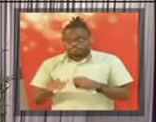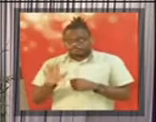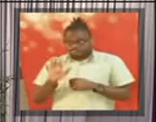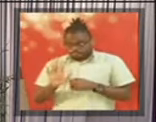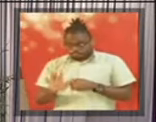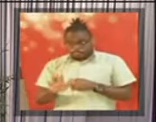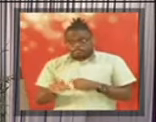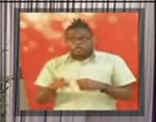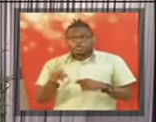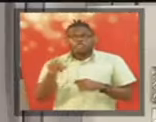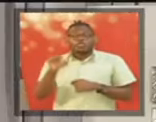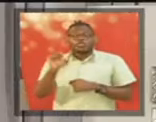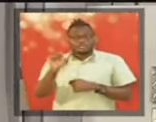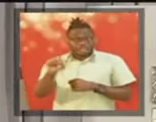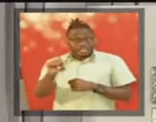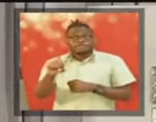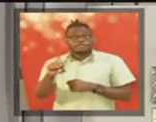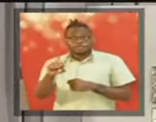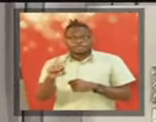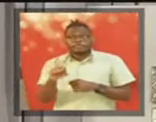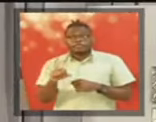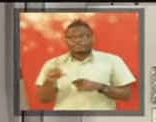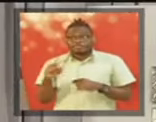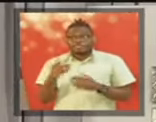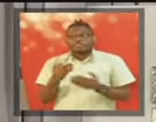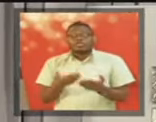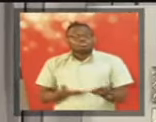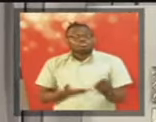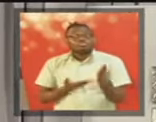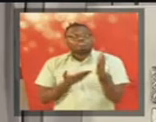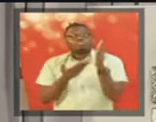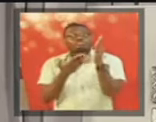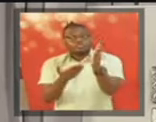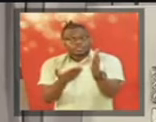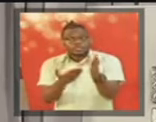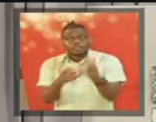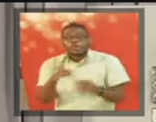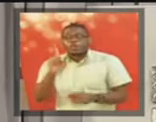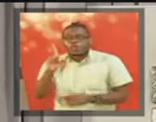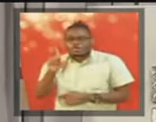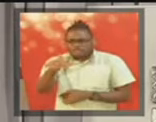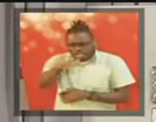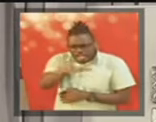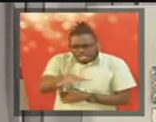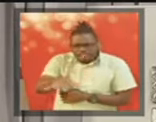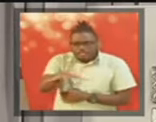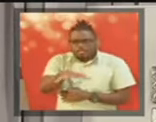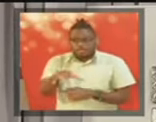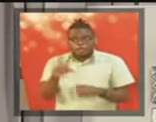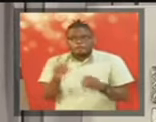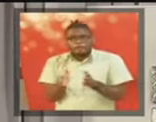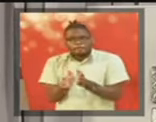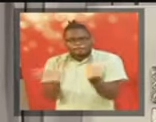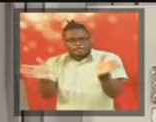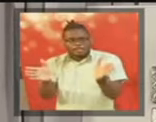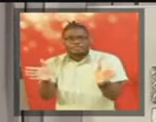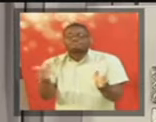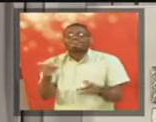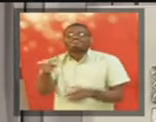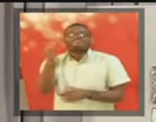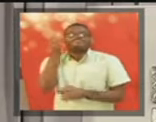do. So what I did is I presented one particular county just to give the population an idea of what is happening in